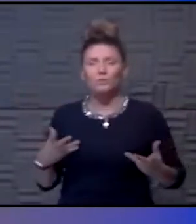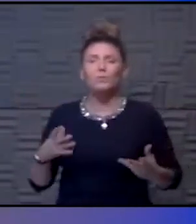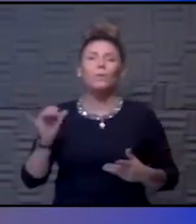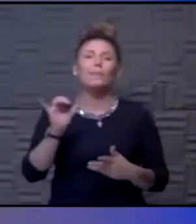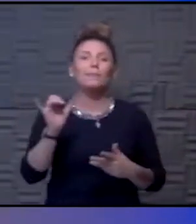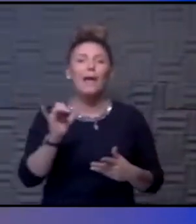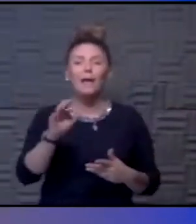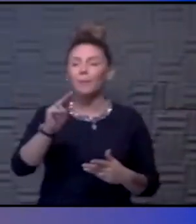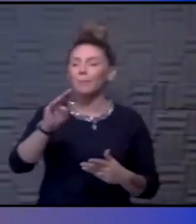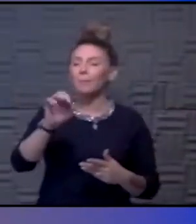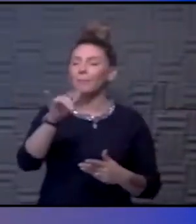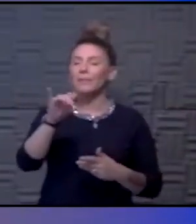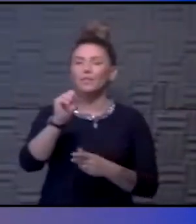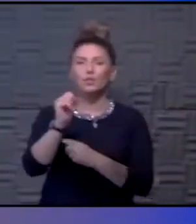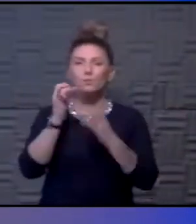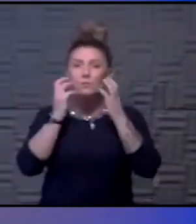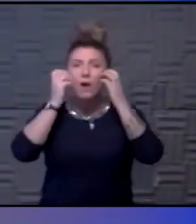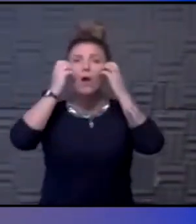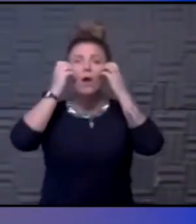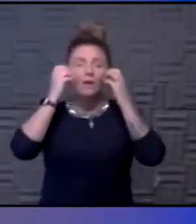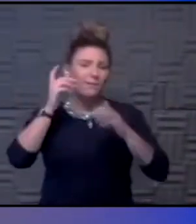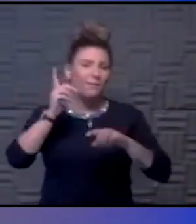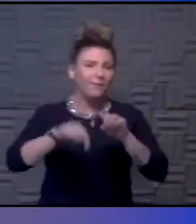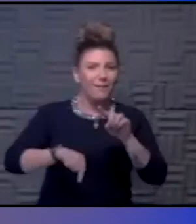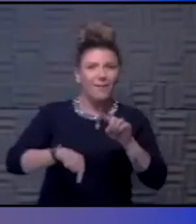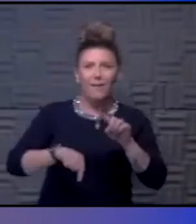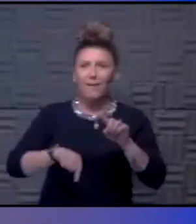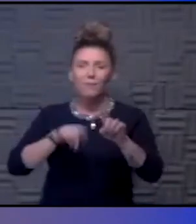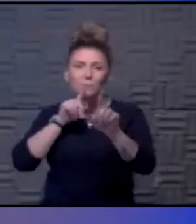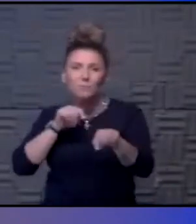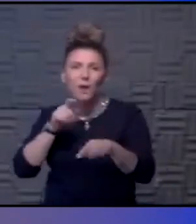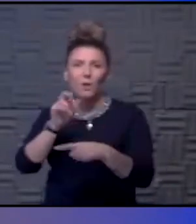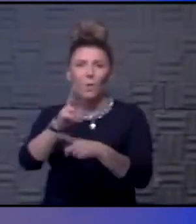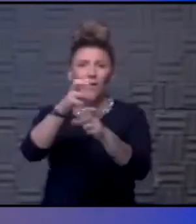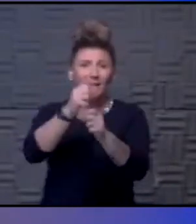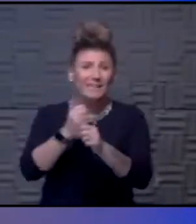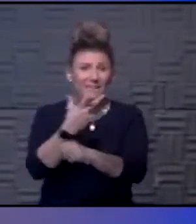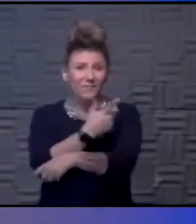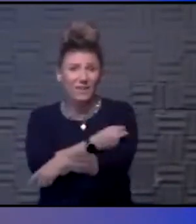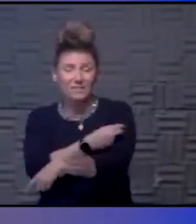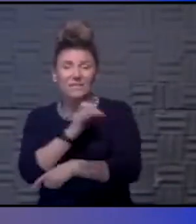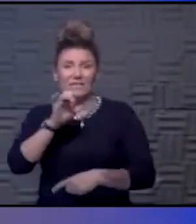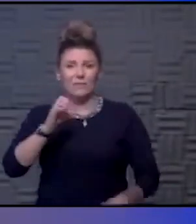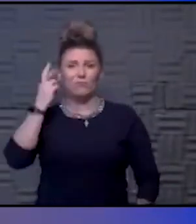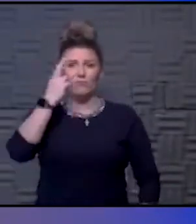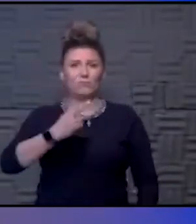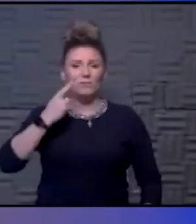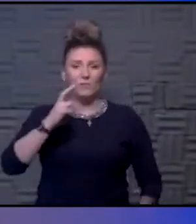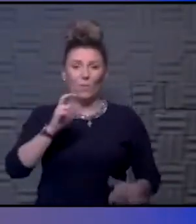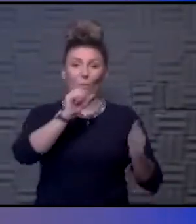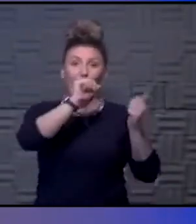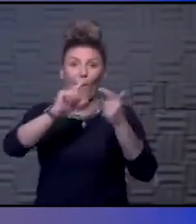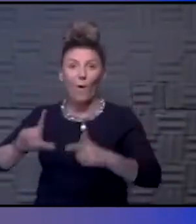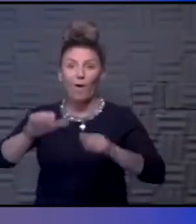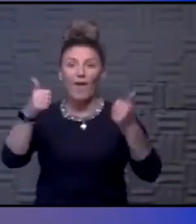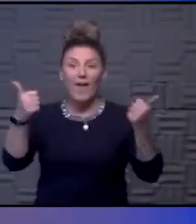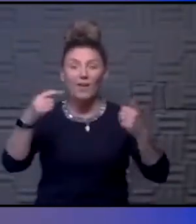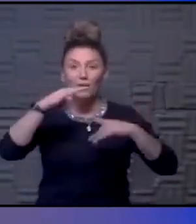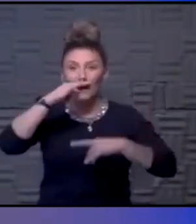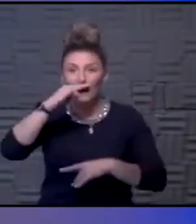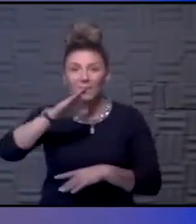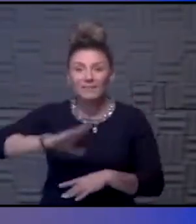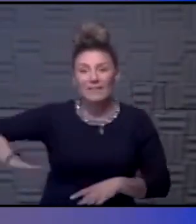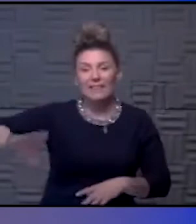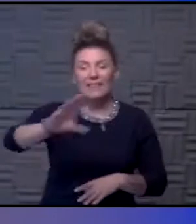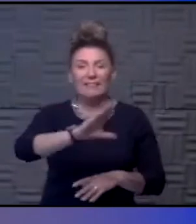there's certain people who either don't respond or can't get the measles vaccine. But that's the reason we want all the other kids that are in their